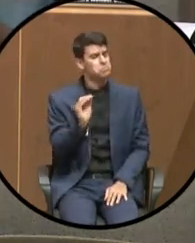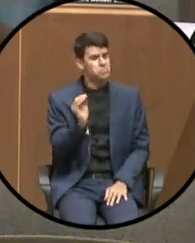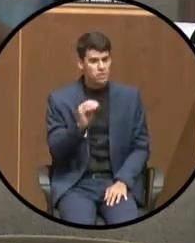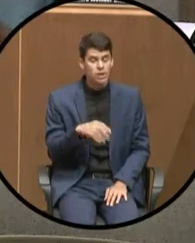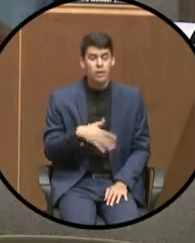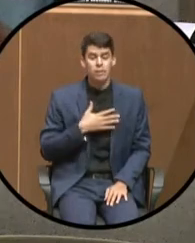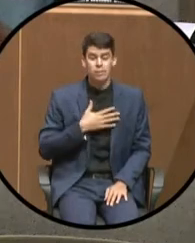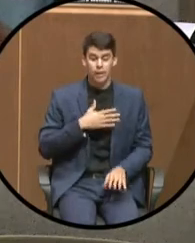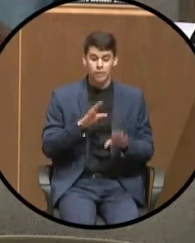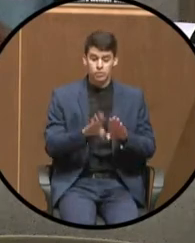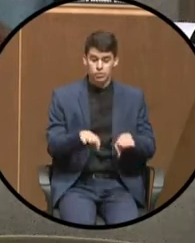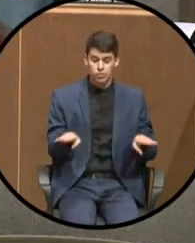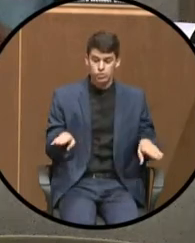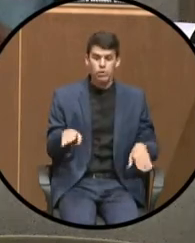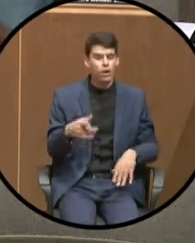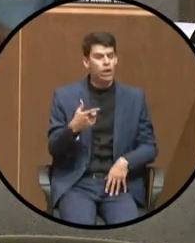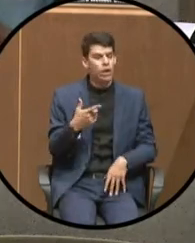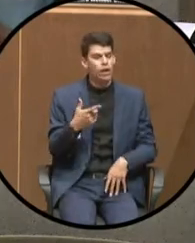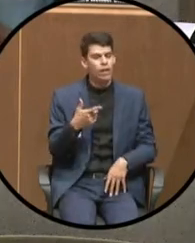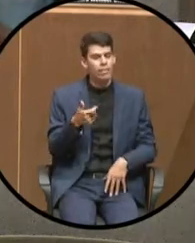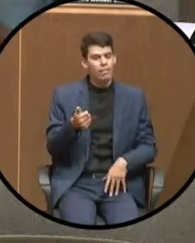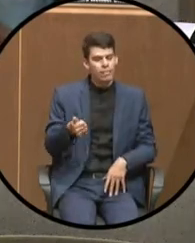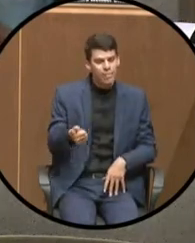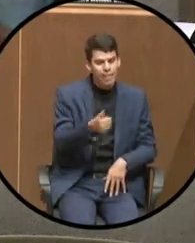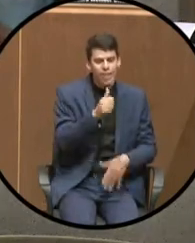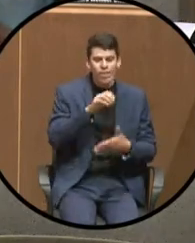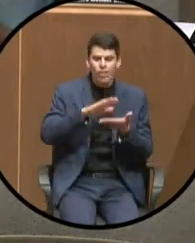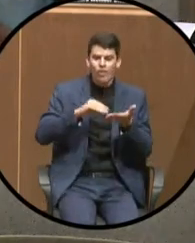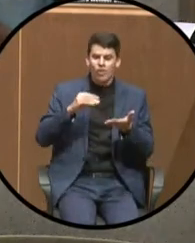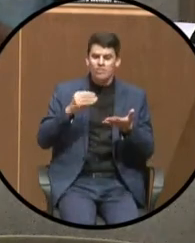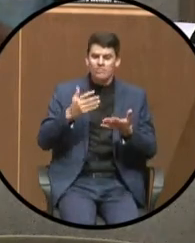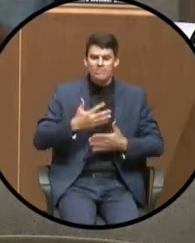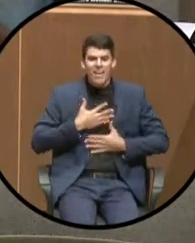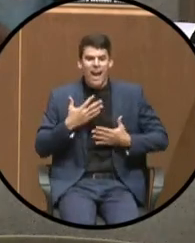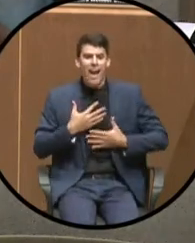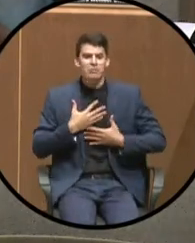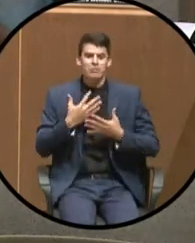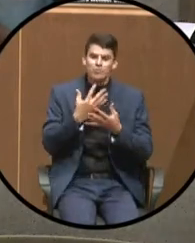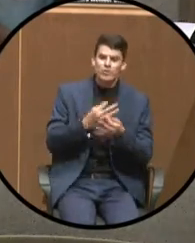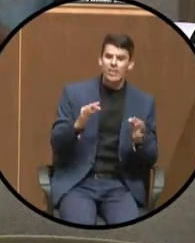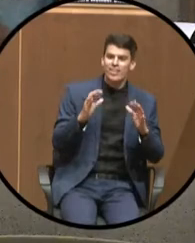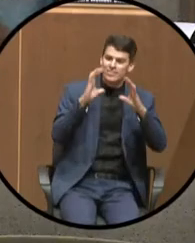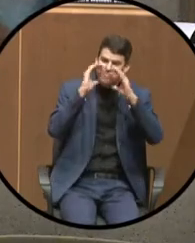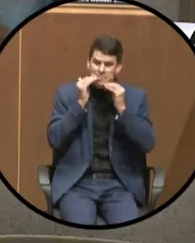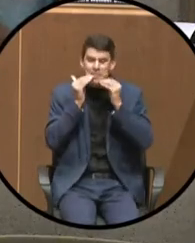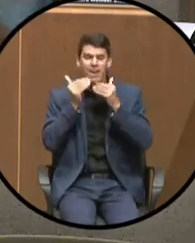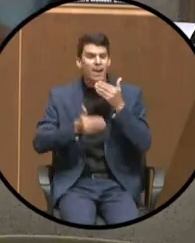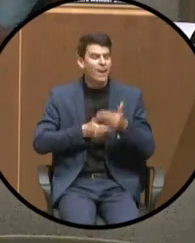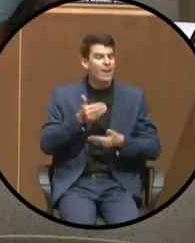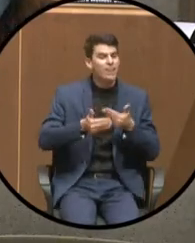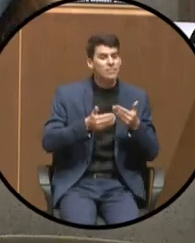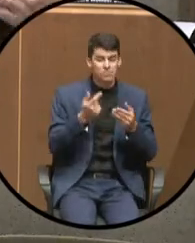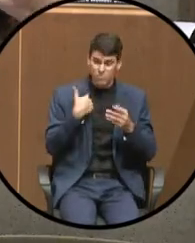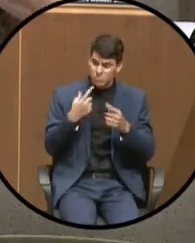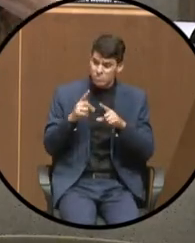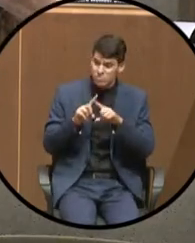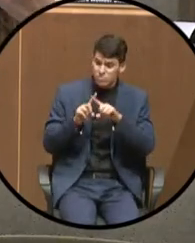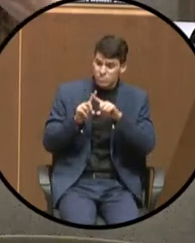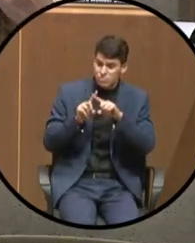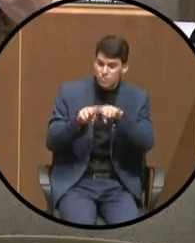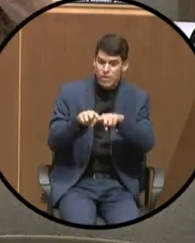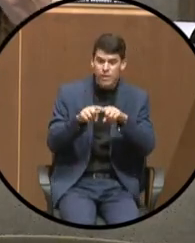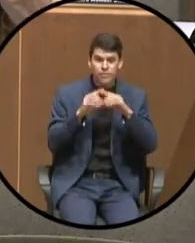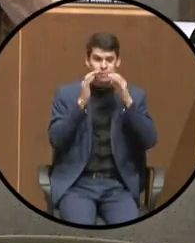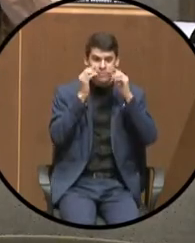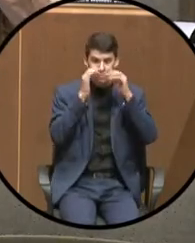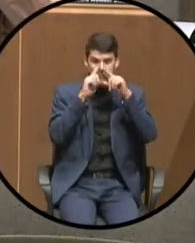My children learned freely, happily, seeing smiles, not having to rely on